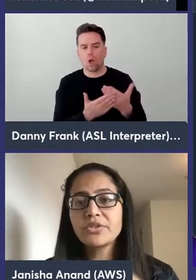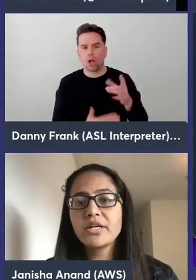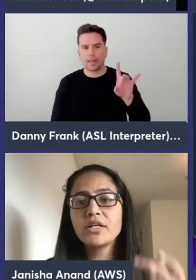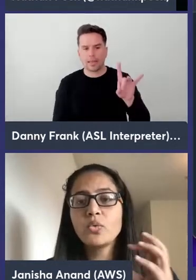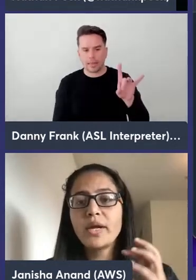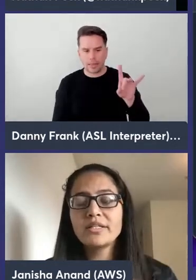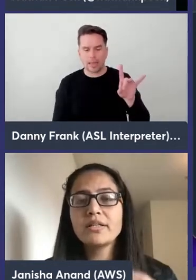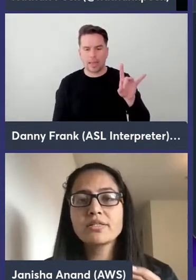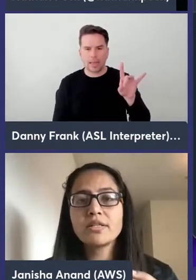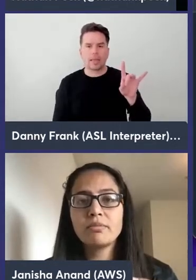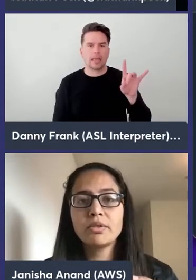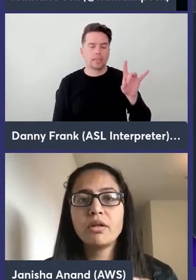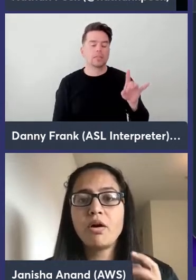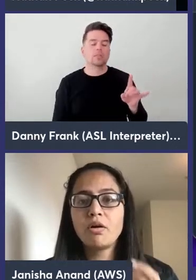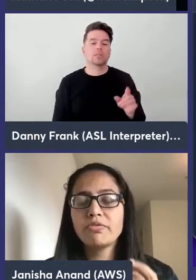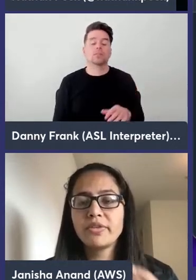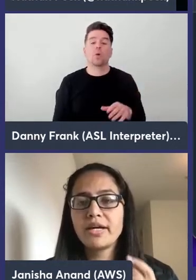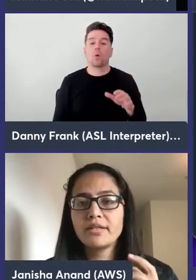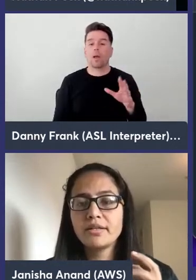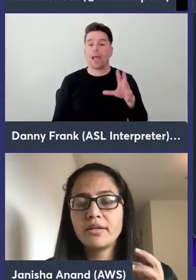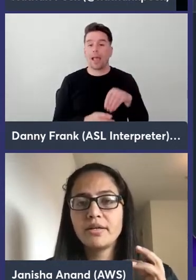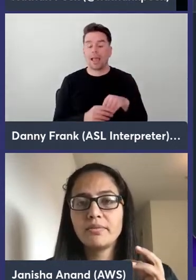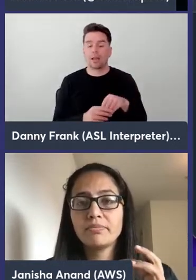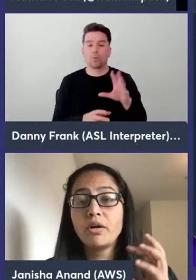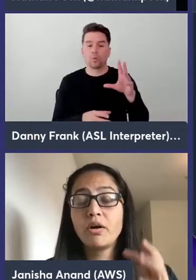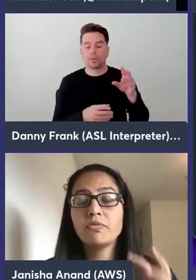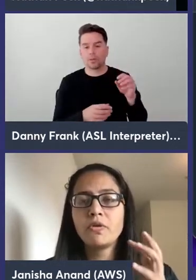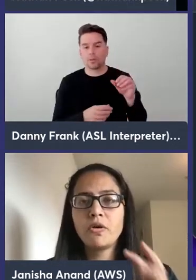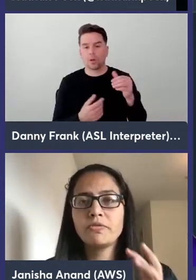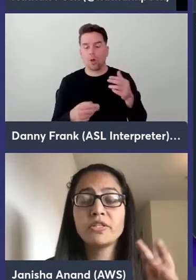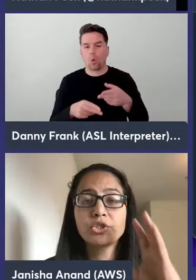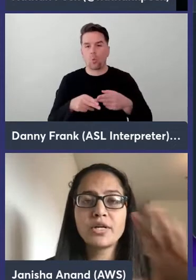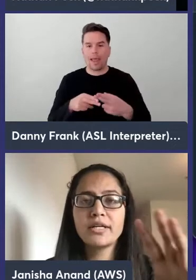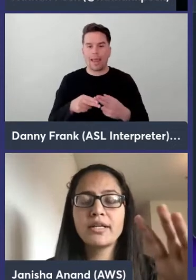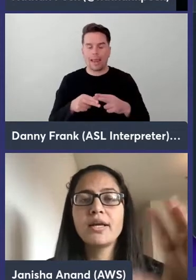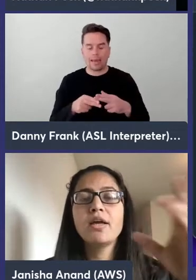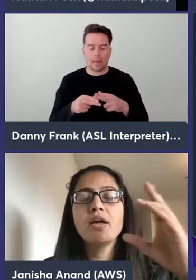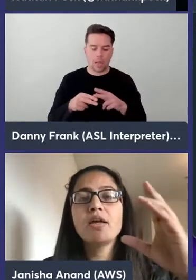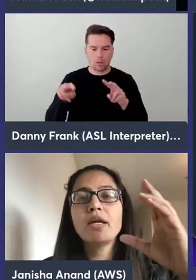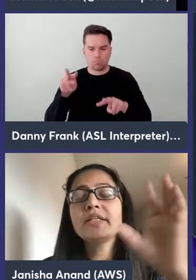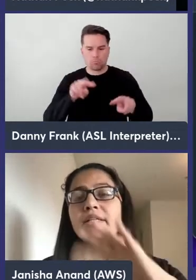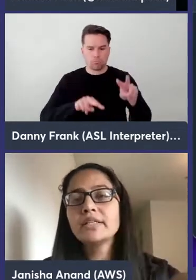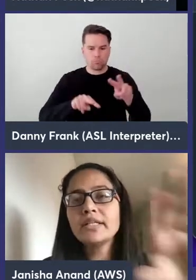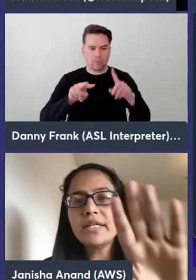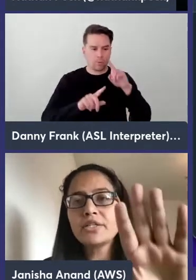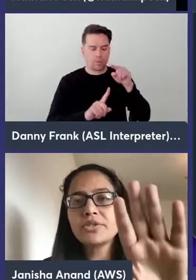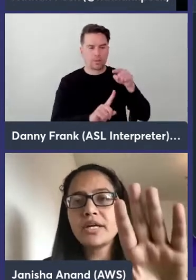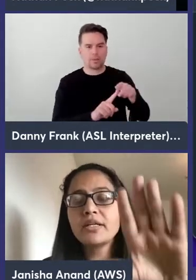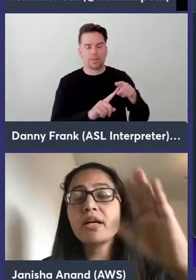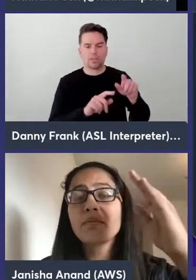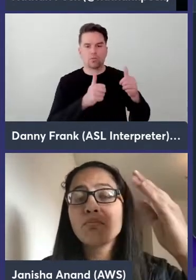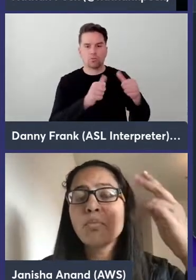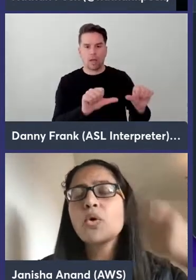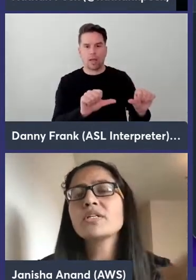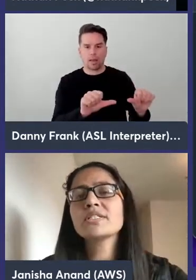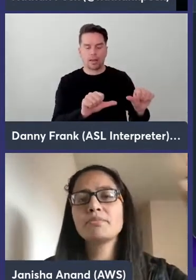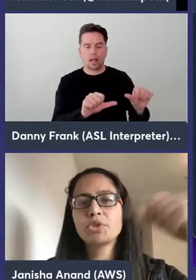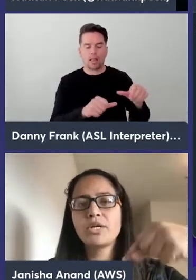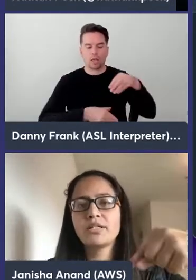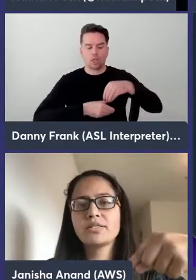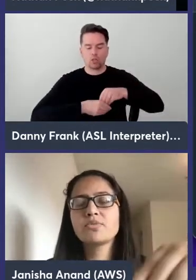it created a weighted ensemble of that of this trial. Internally, it ran